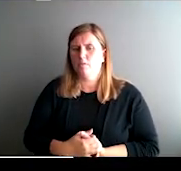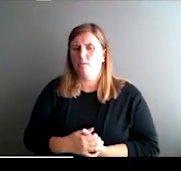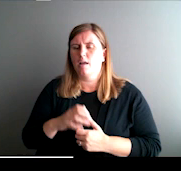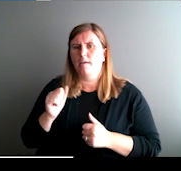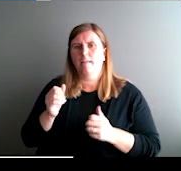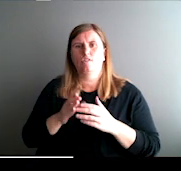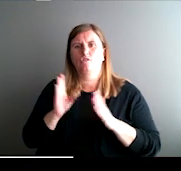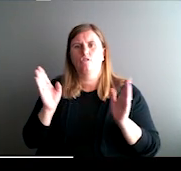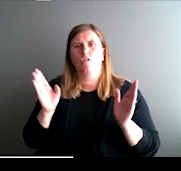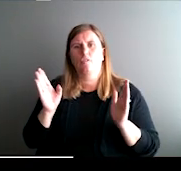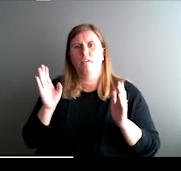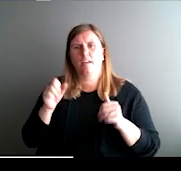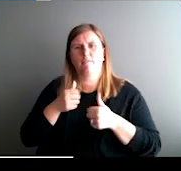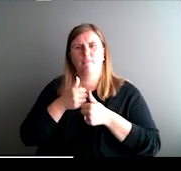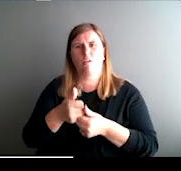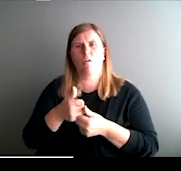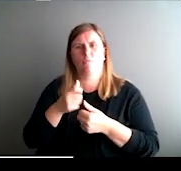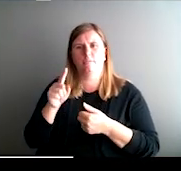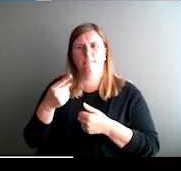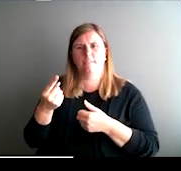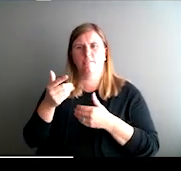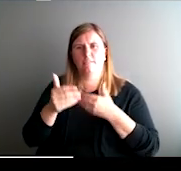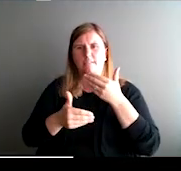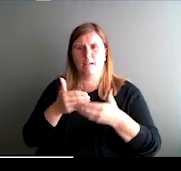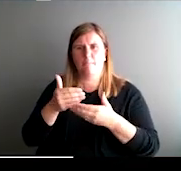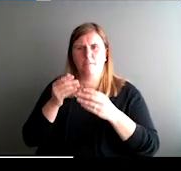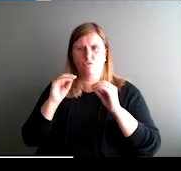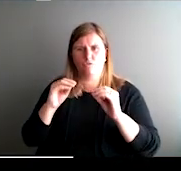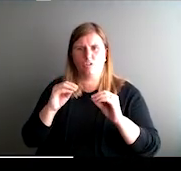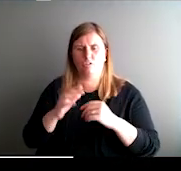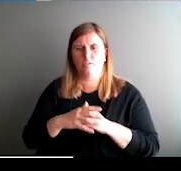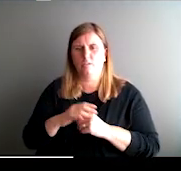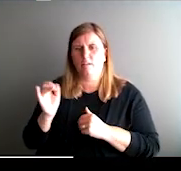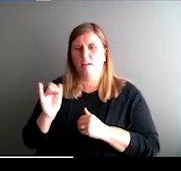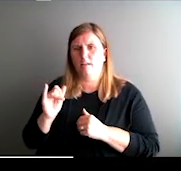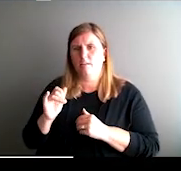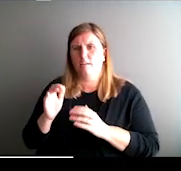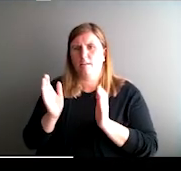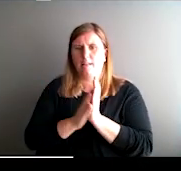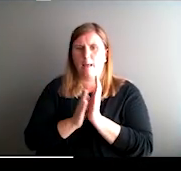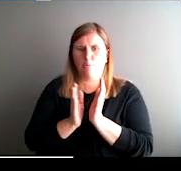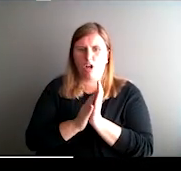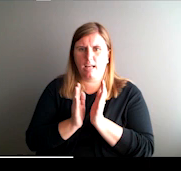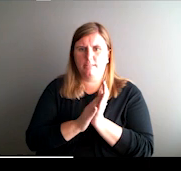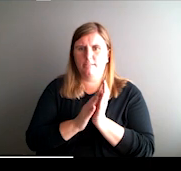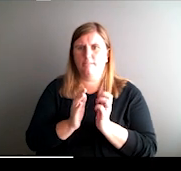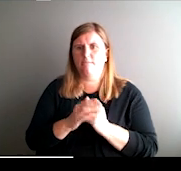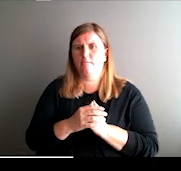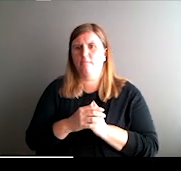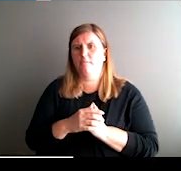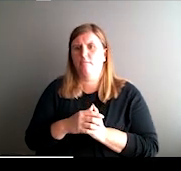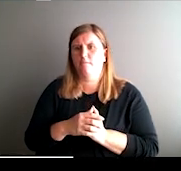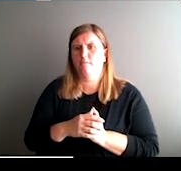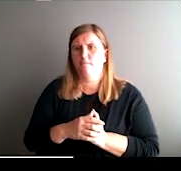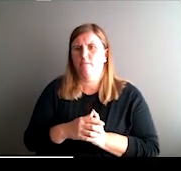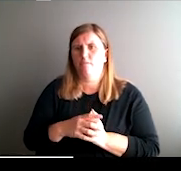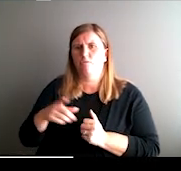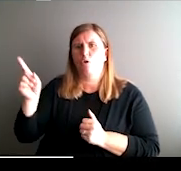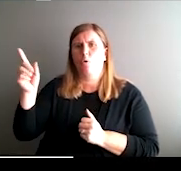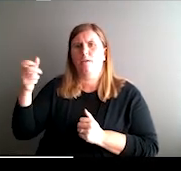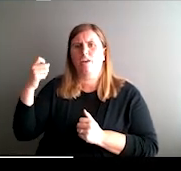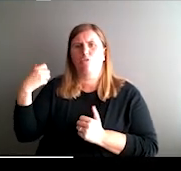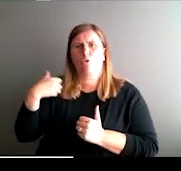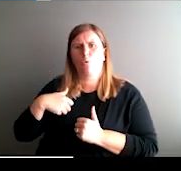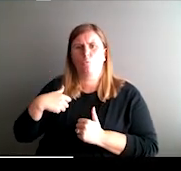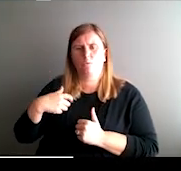can generally follow single-step instructions. Things like, clap your hands, oh, go get your coat,